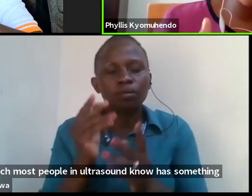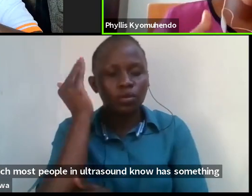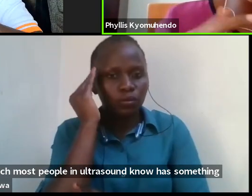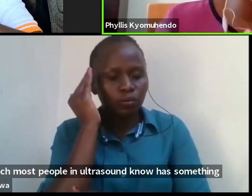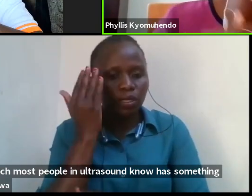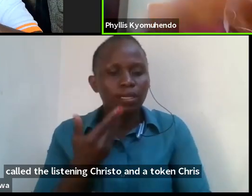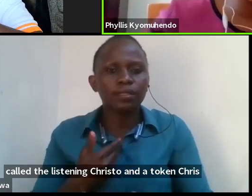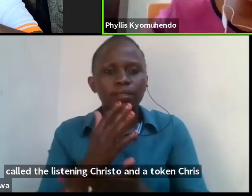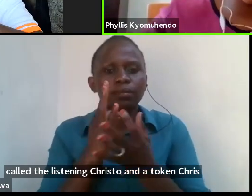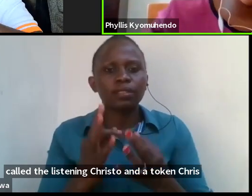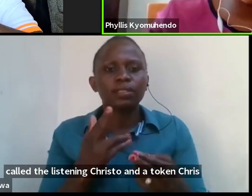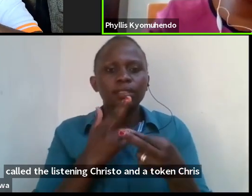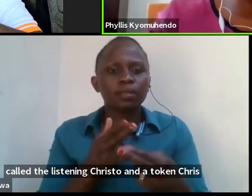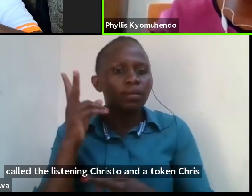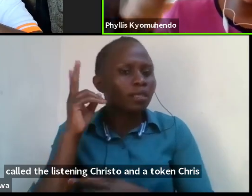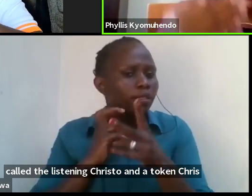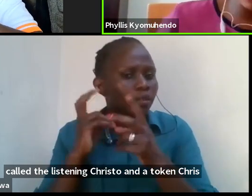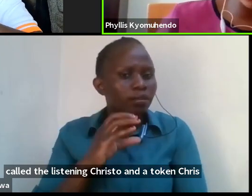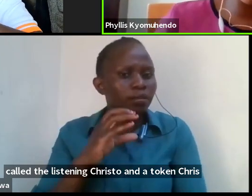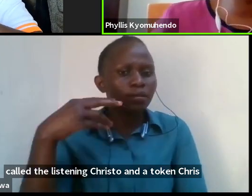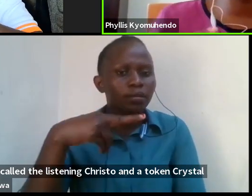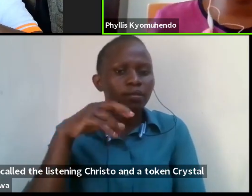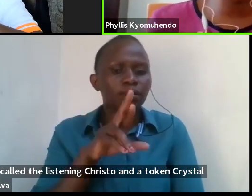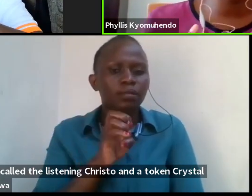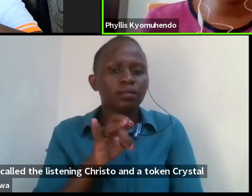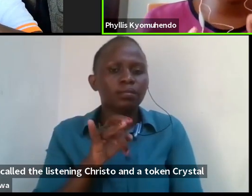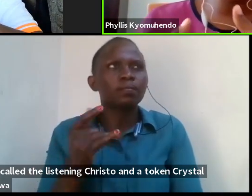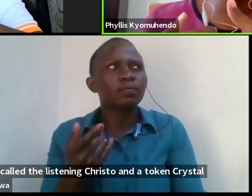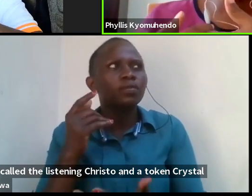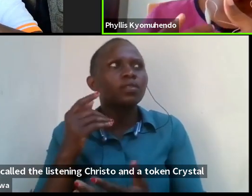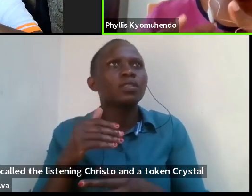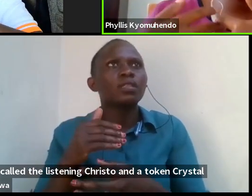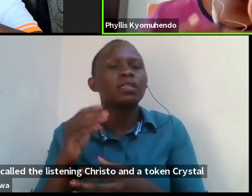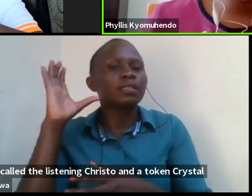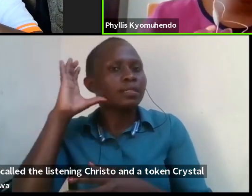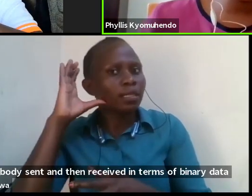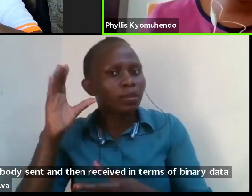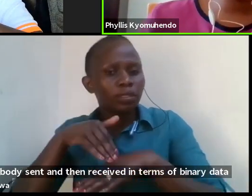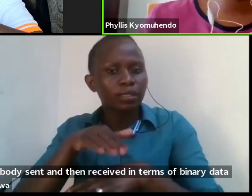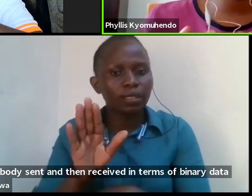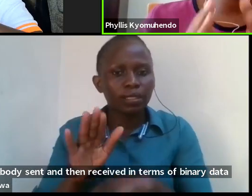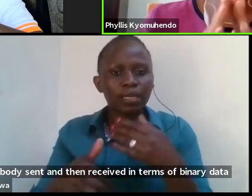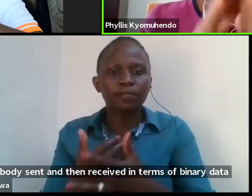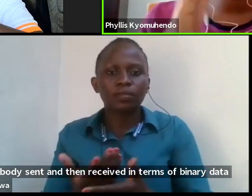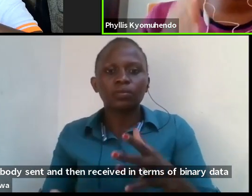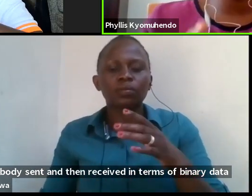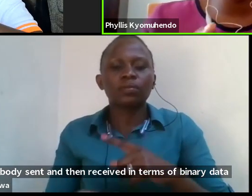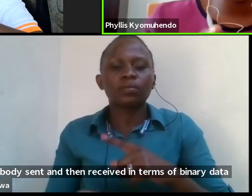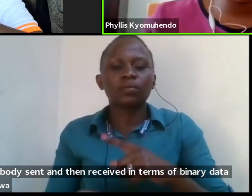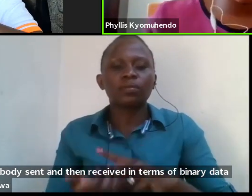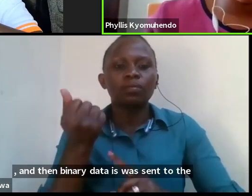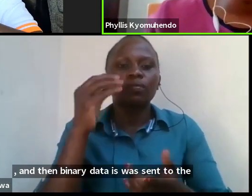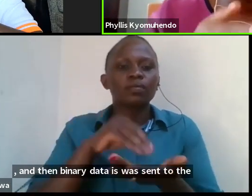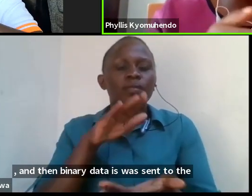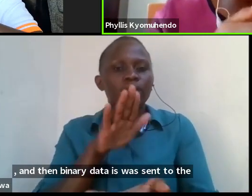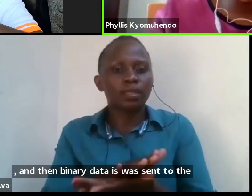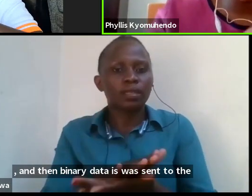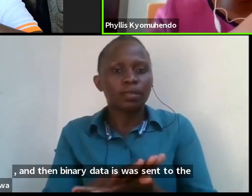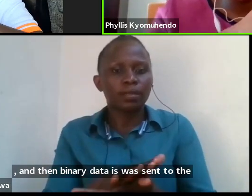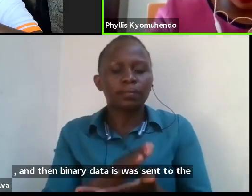talking crystal. Sound is sent and then received in terms of binary data. And that binary data is what's sent to the software